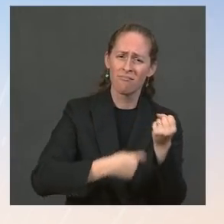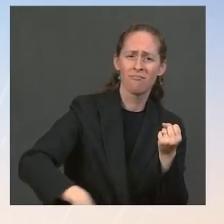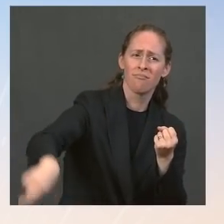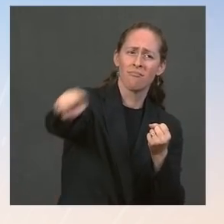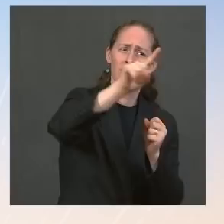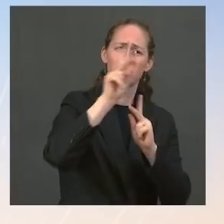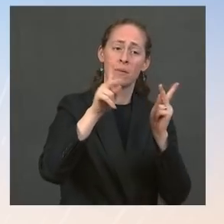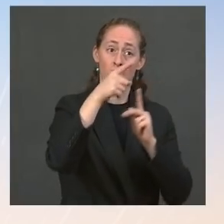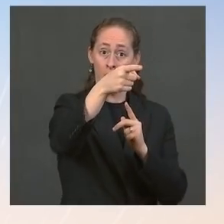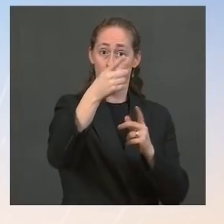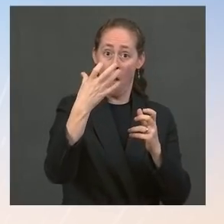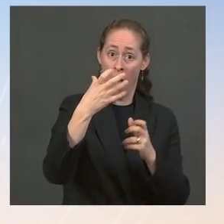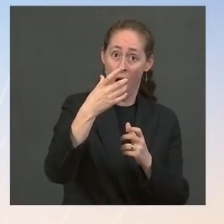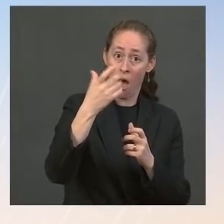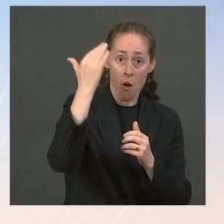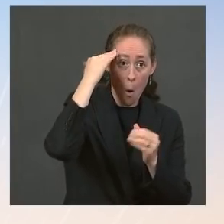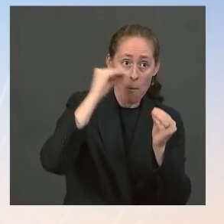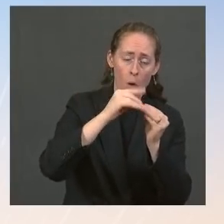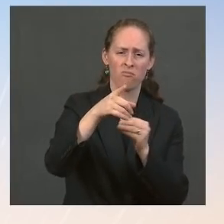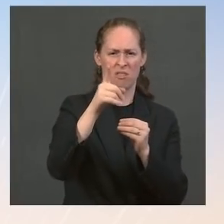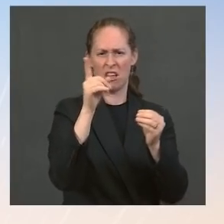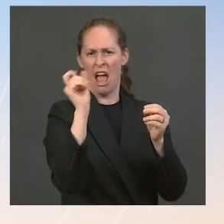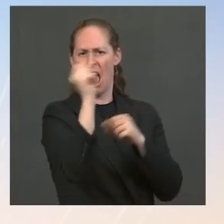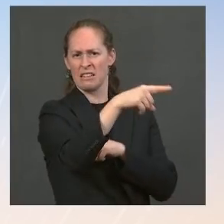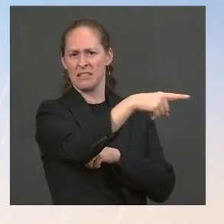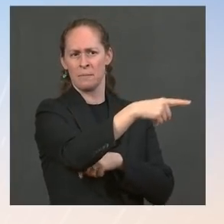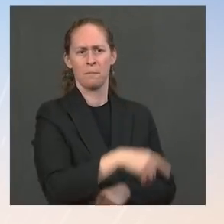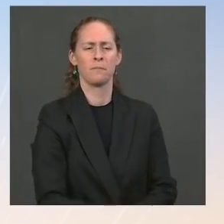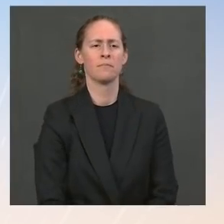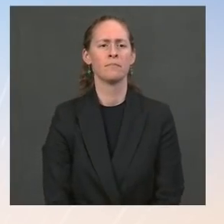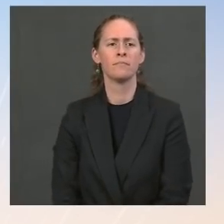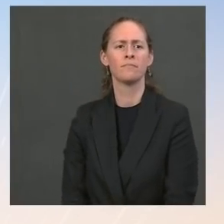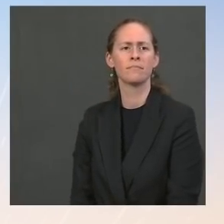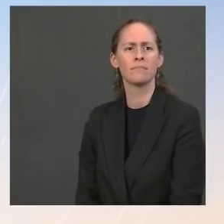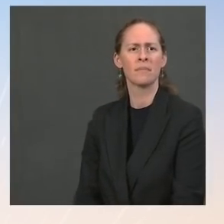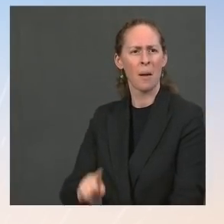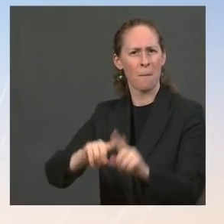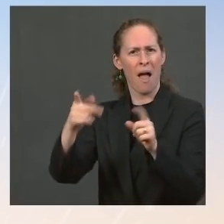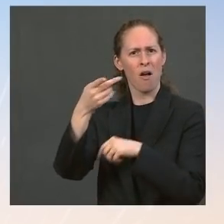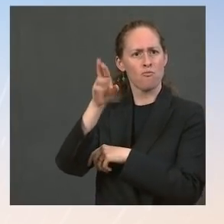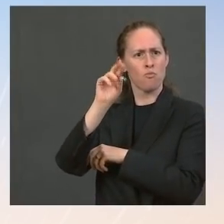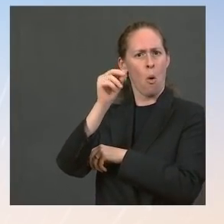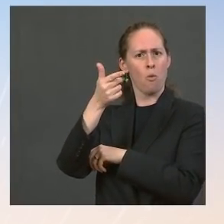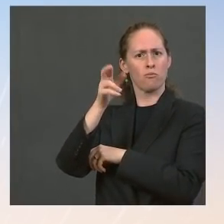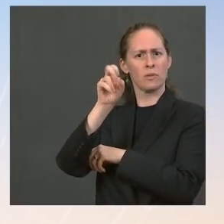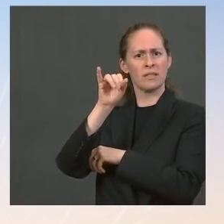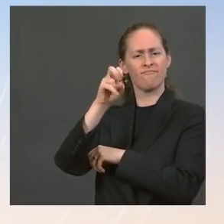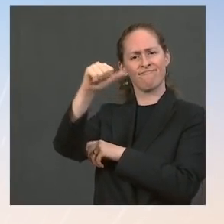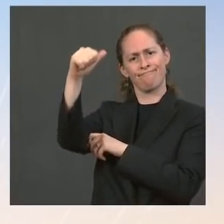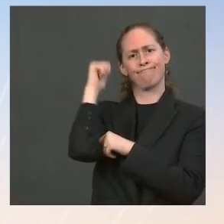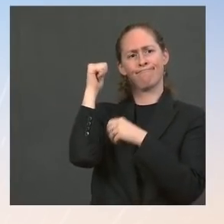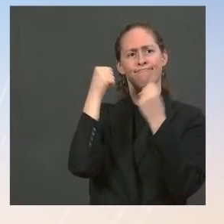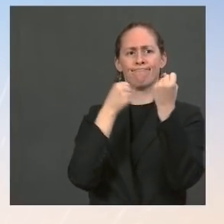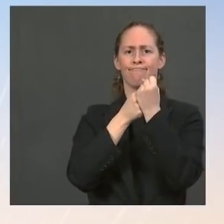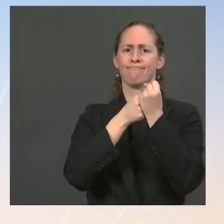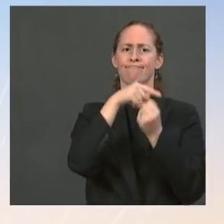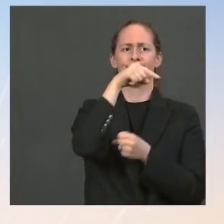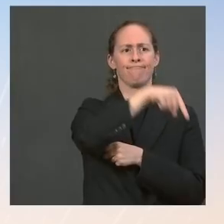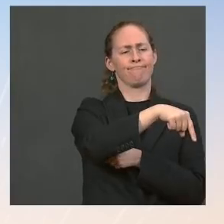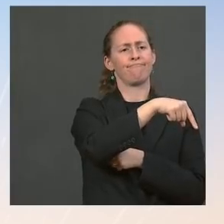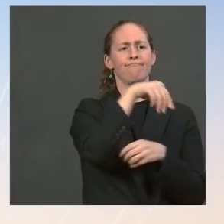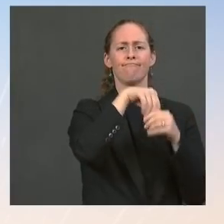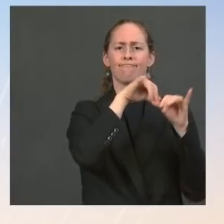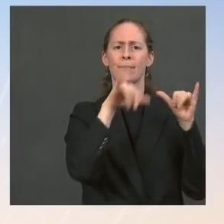I'm ahead. asking because the progressives have made so clear that they refuse to vote on infrastructure without a vote on reconciliation first. Why